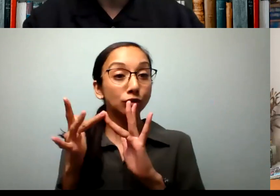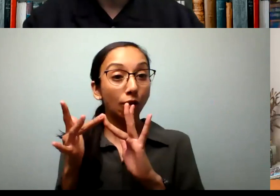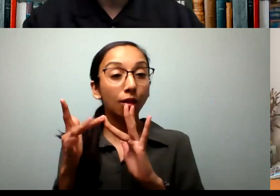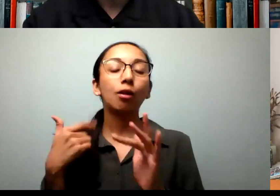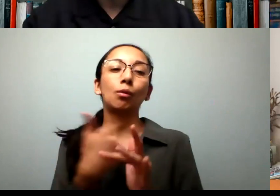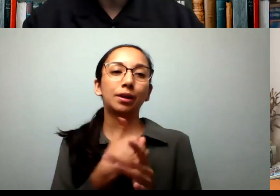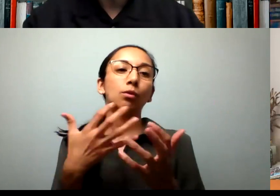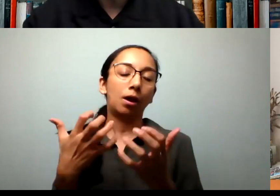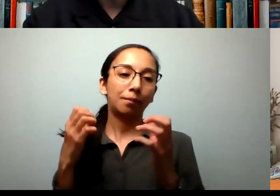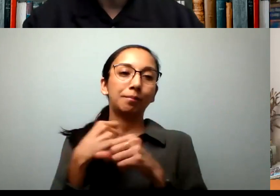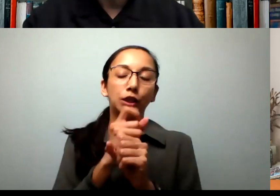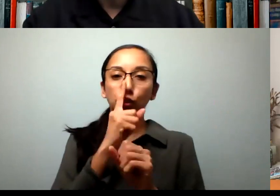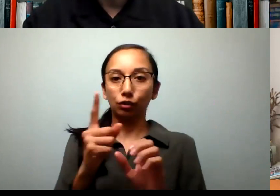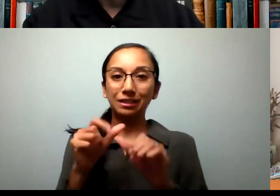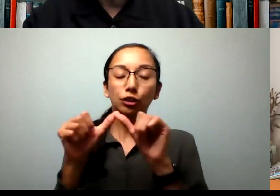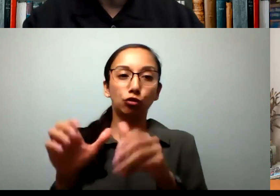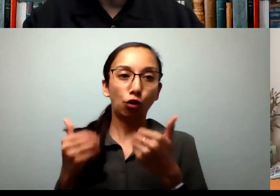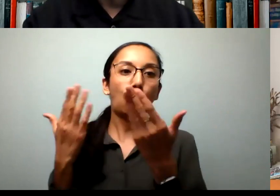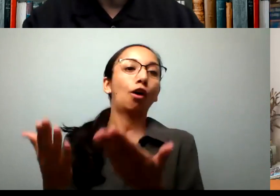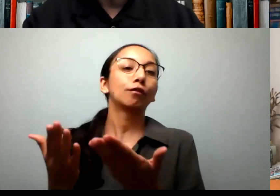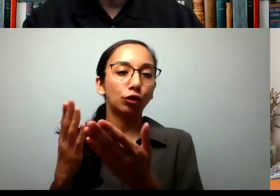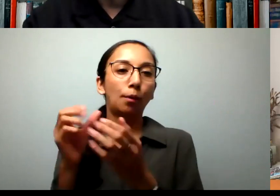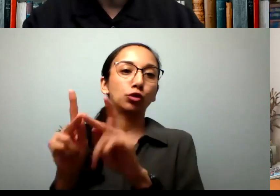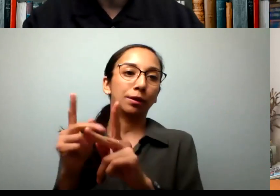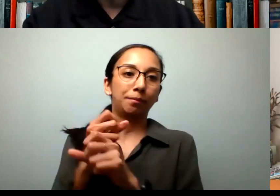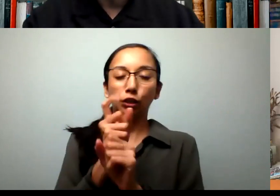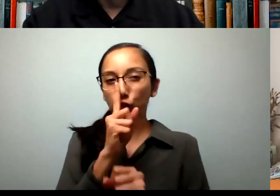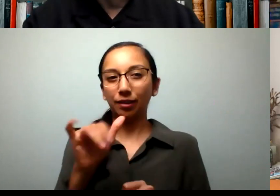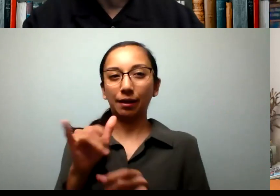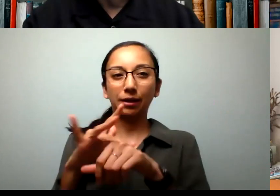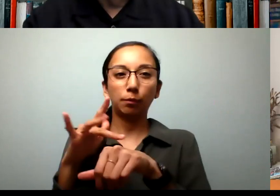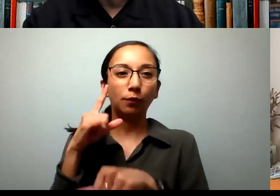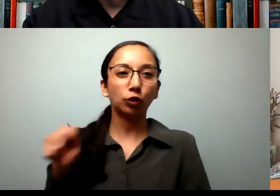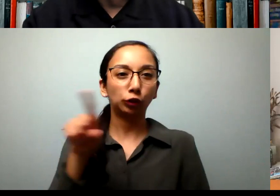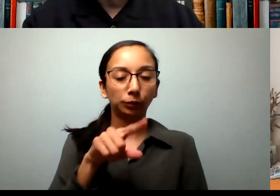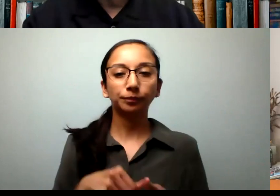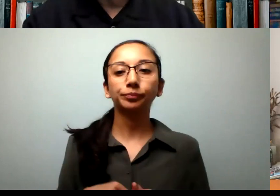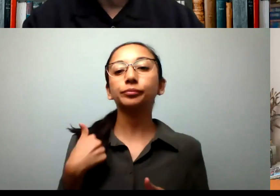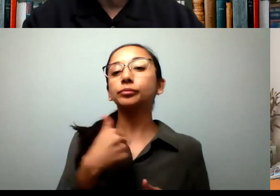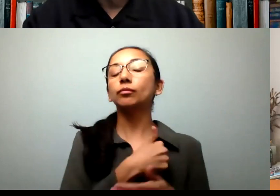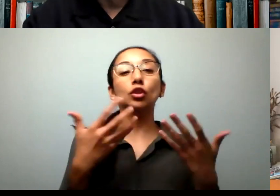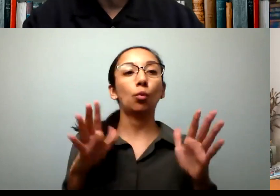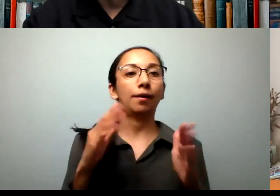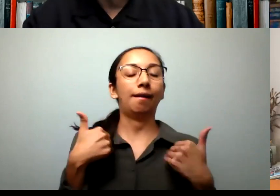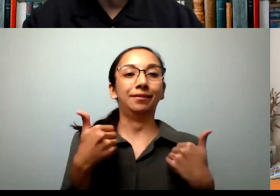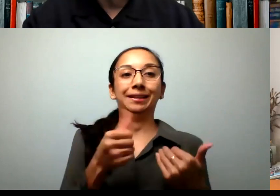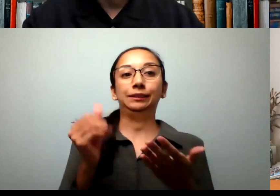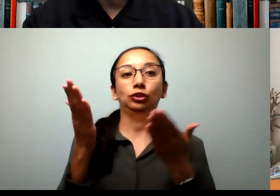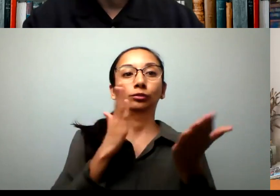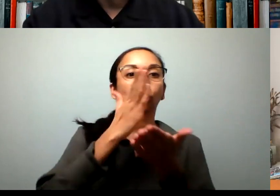also continue to offer the opportunity to make sure that that's available to them. So we don't want to have any service stop just because of